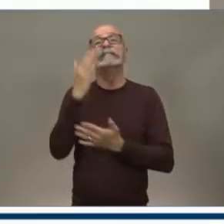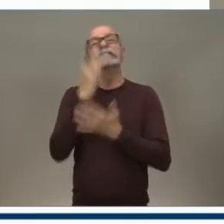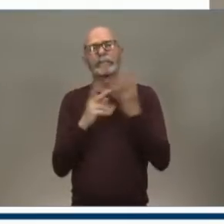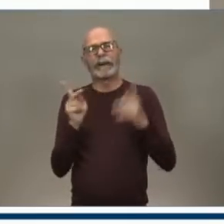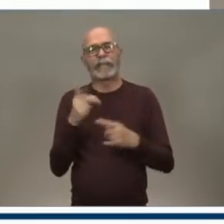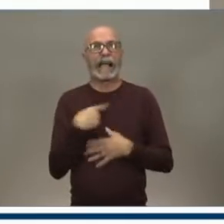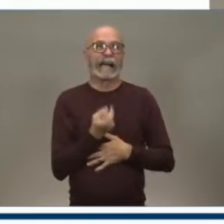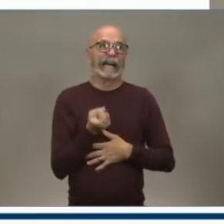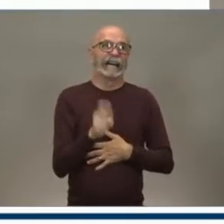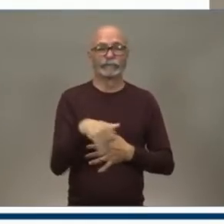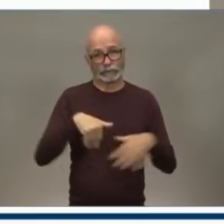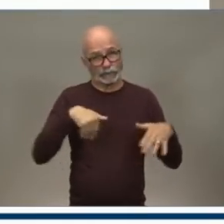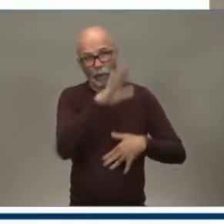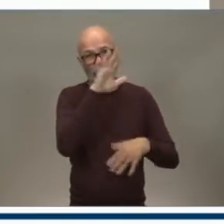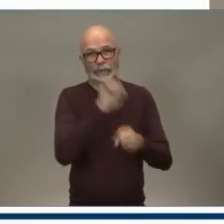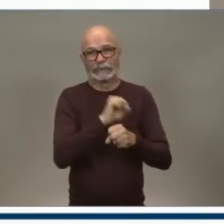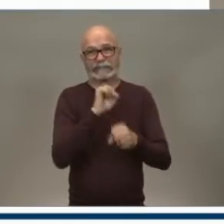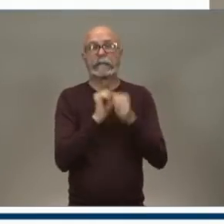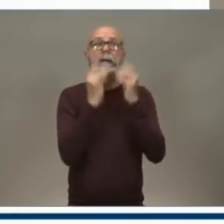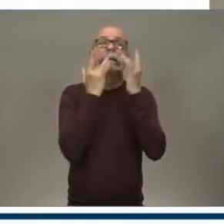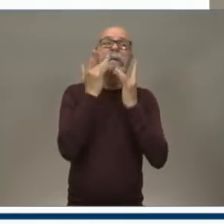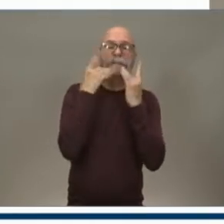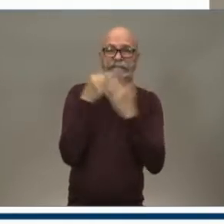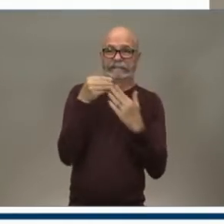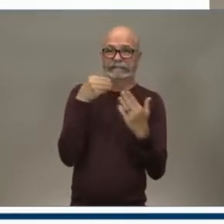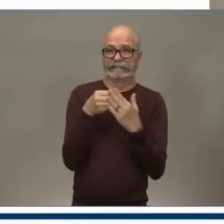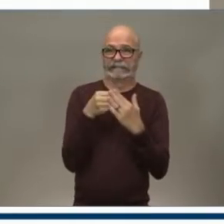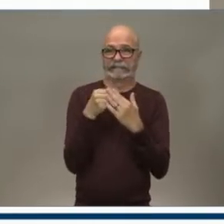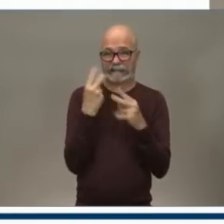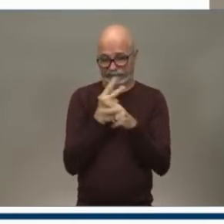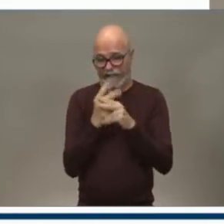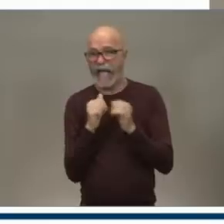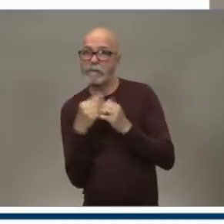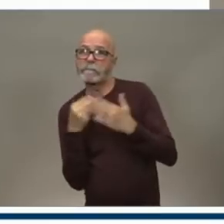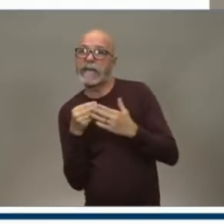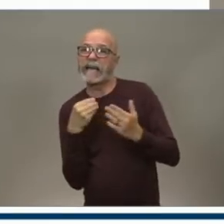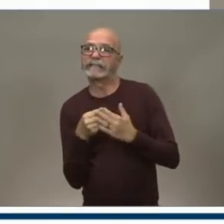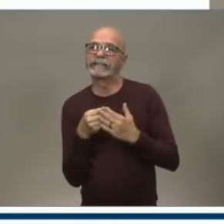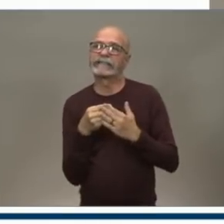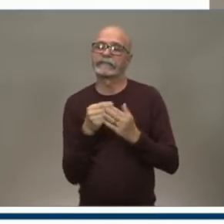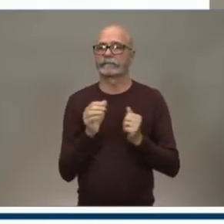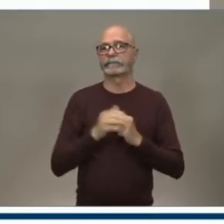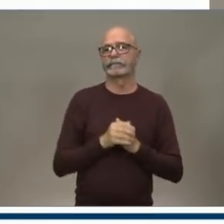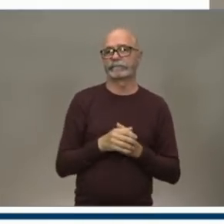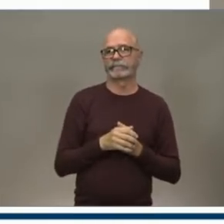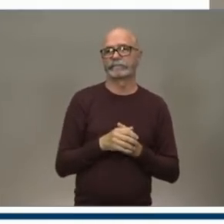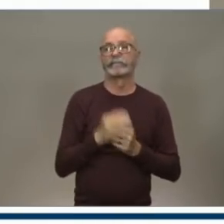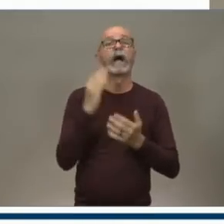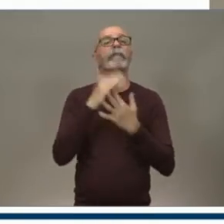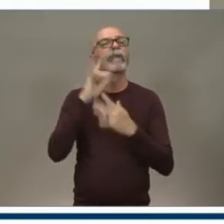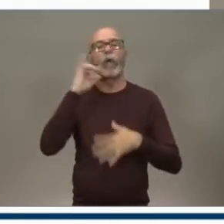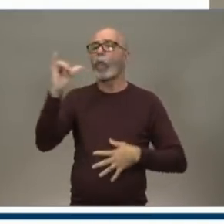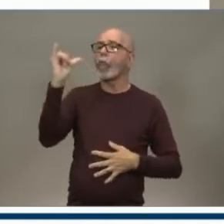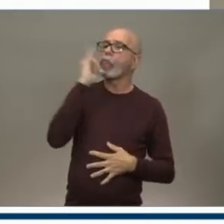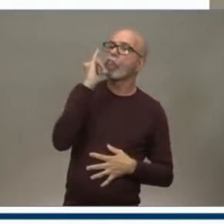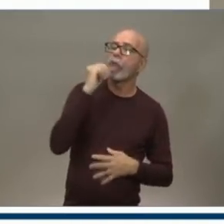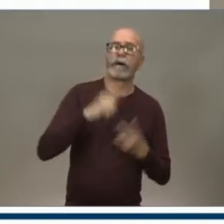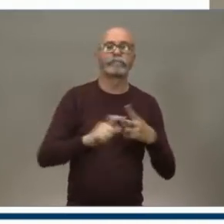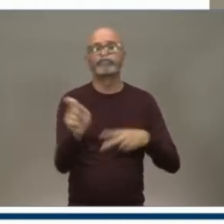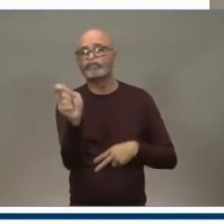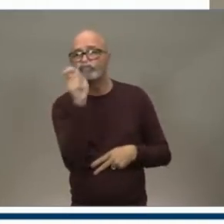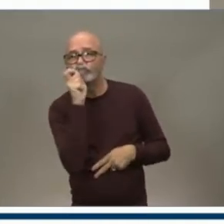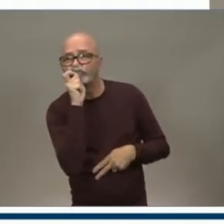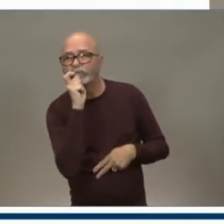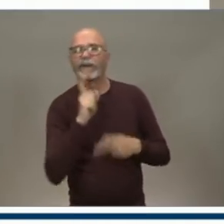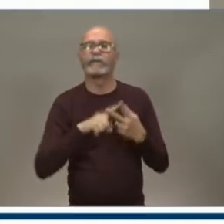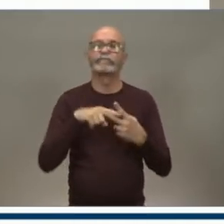Especially in the social environment, we know that using alcohol and other substances reduces inhibitions and makes it less likely that